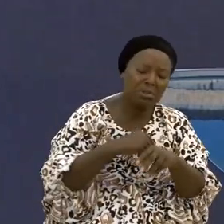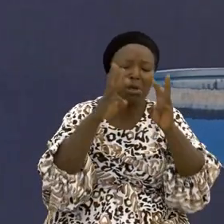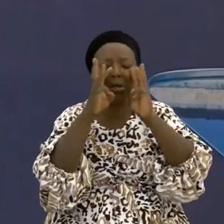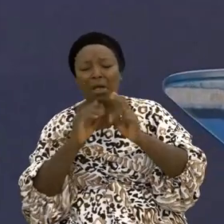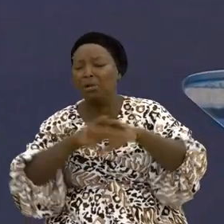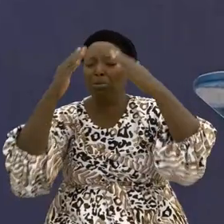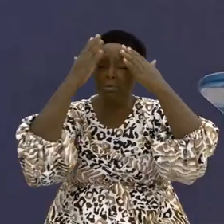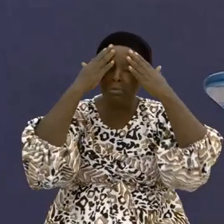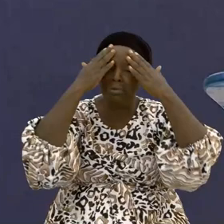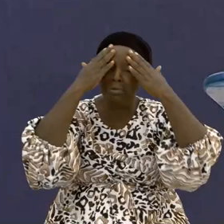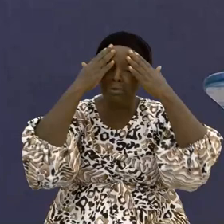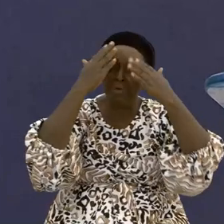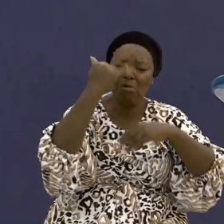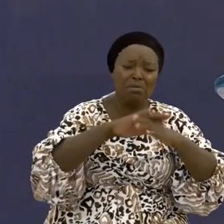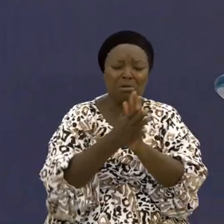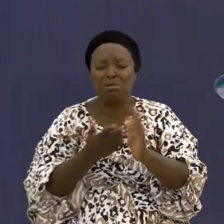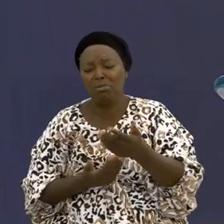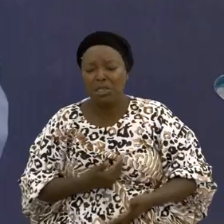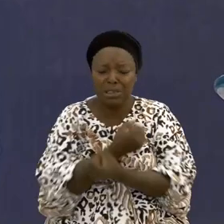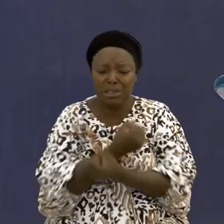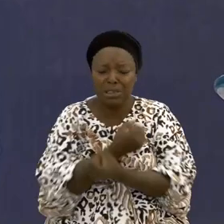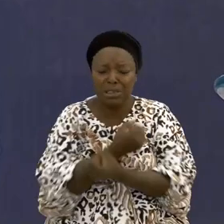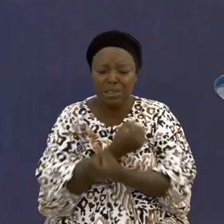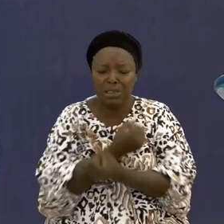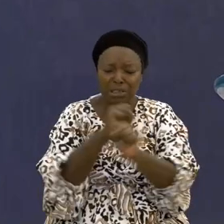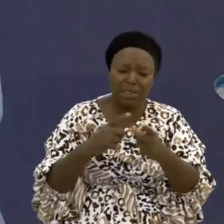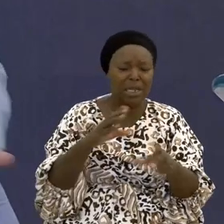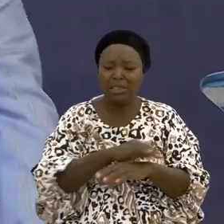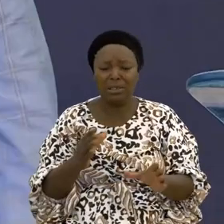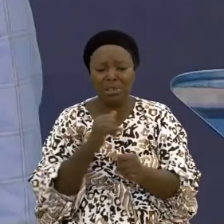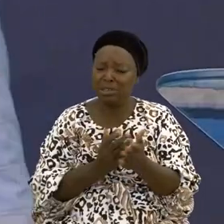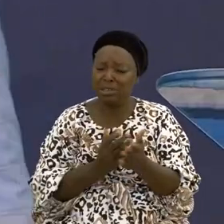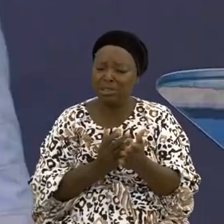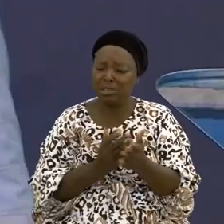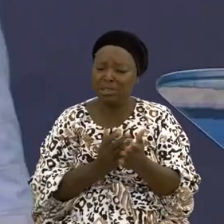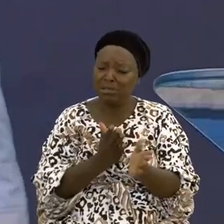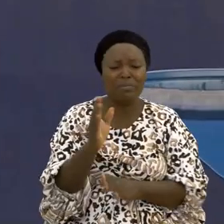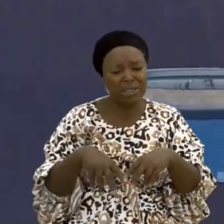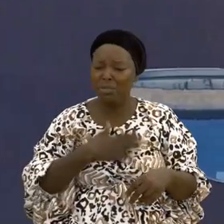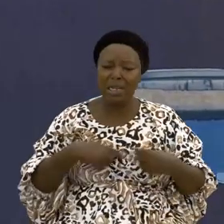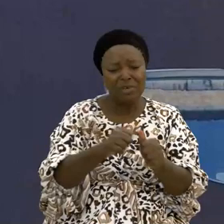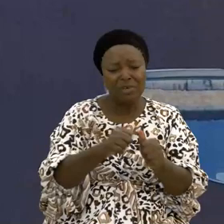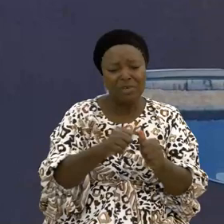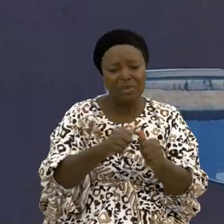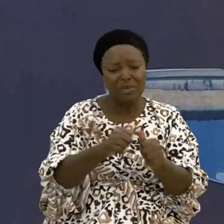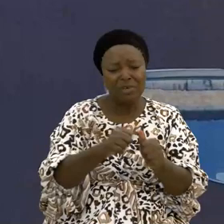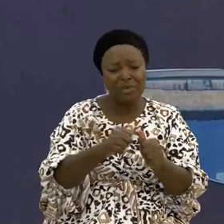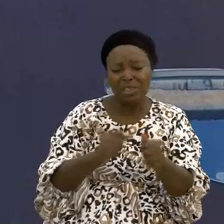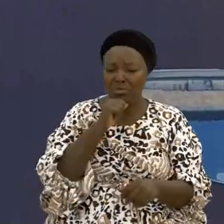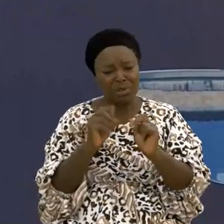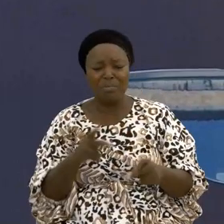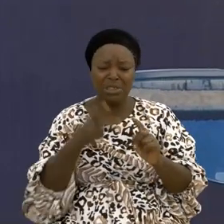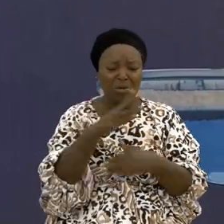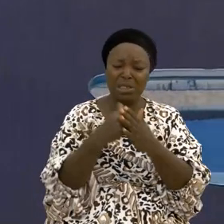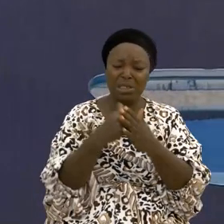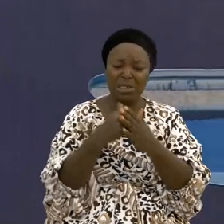I got saved, and now I even made right my life. Everything is okay, but look at what is happening. When you do that,